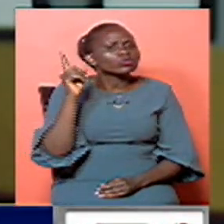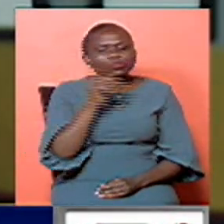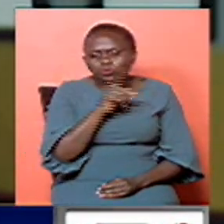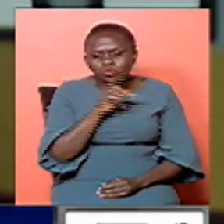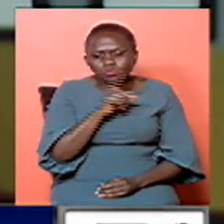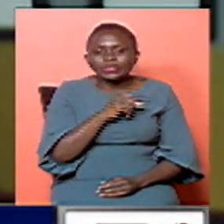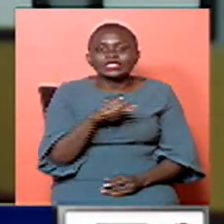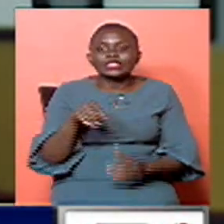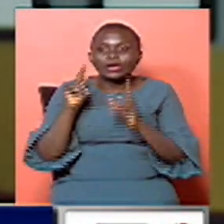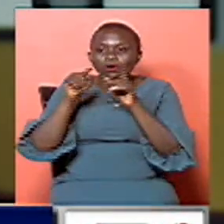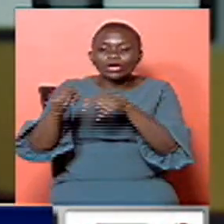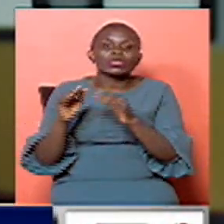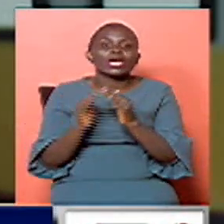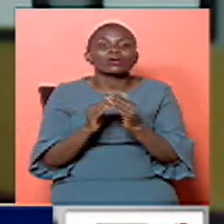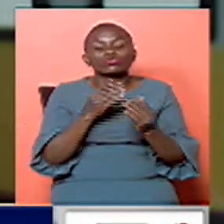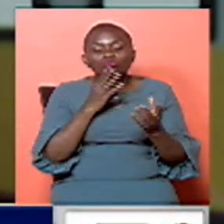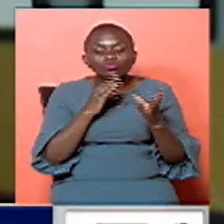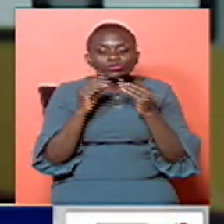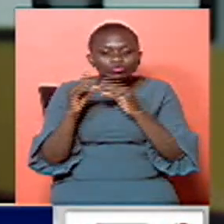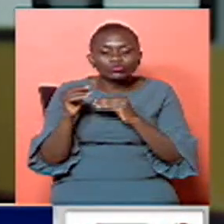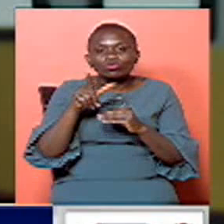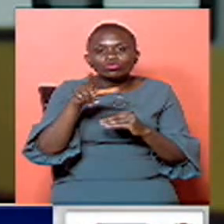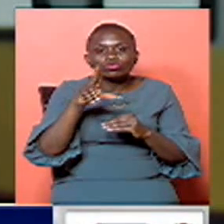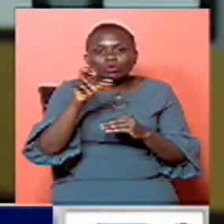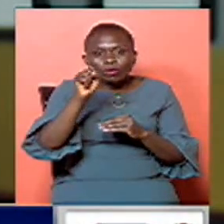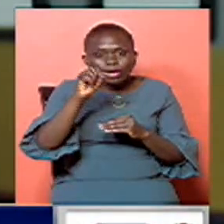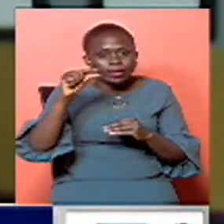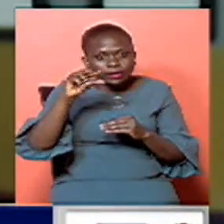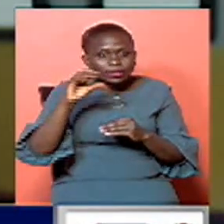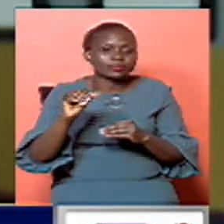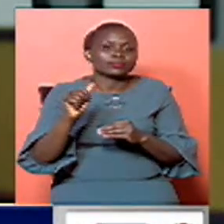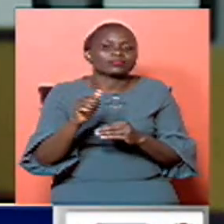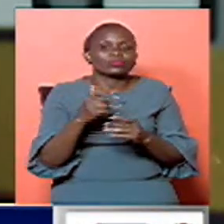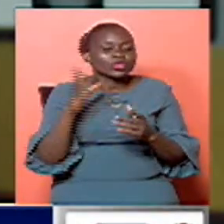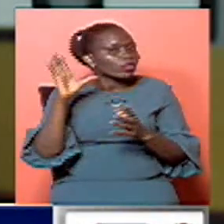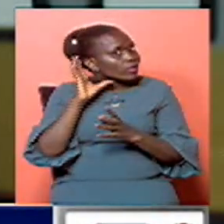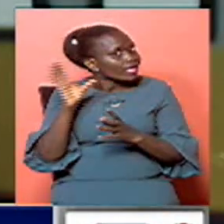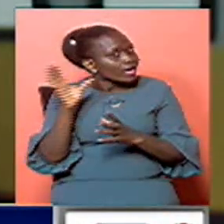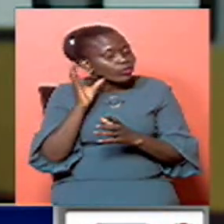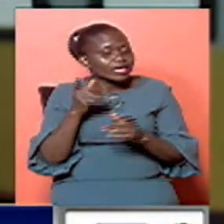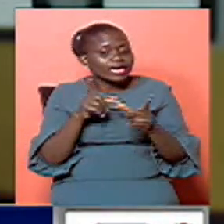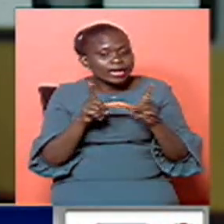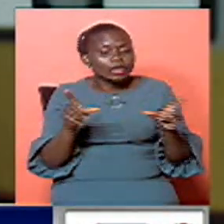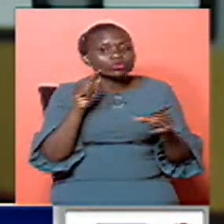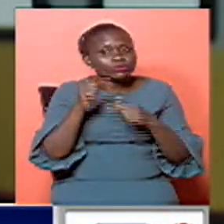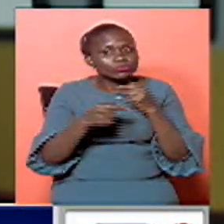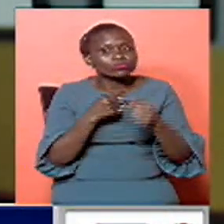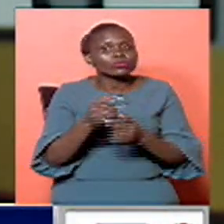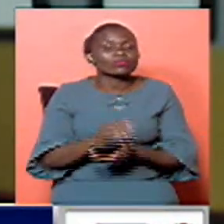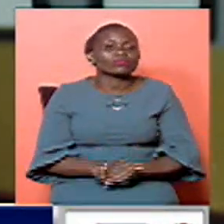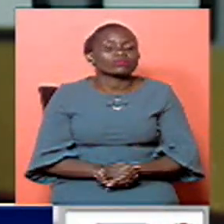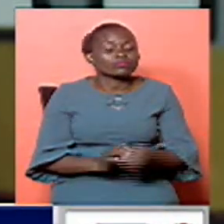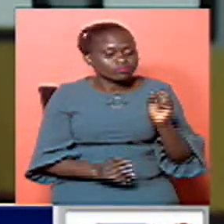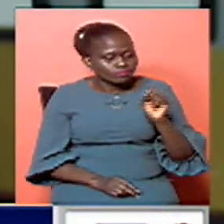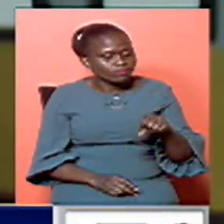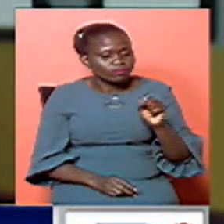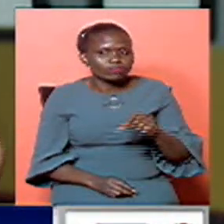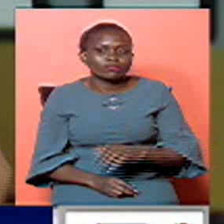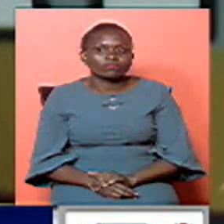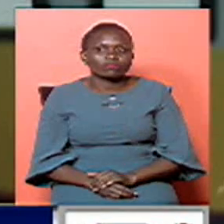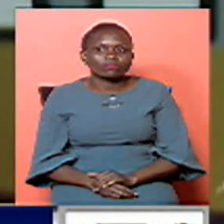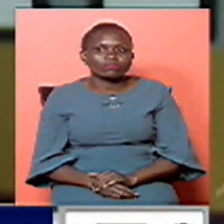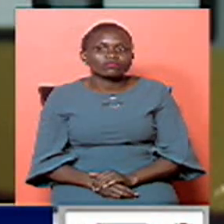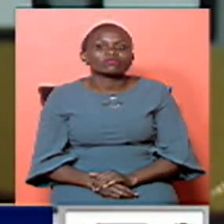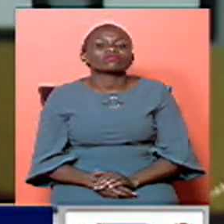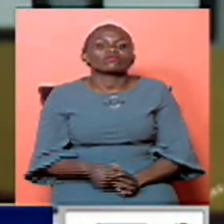Lusoga in your house. Yes. These children will be talking to the neighbors and will be hearing a certain language going on. Okay. Yes. Okay, And Ms. Baguma,